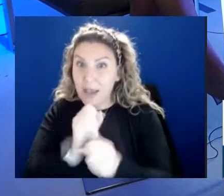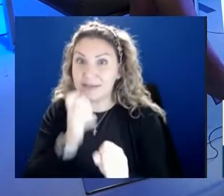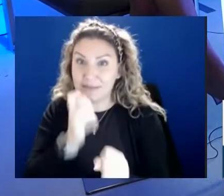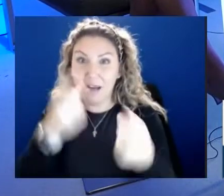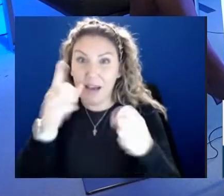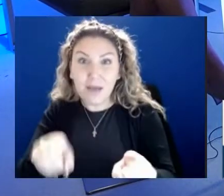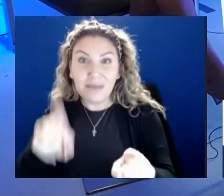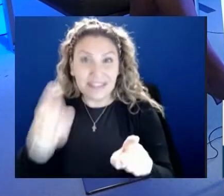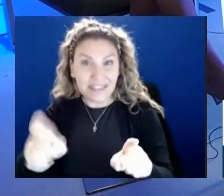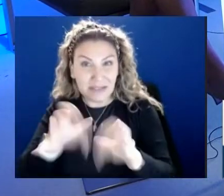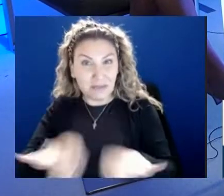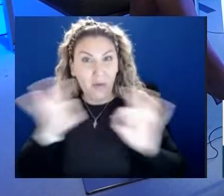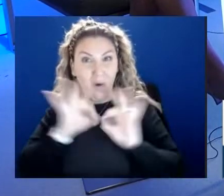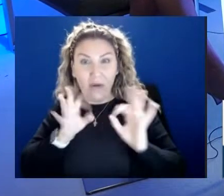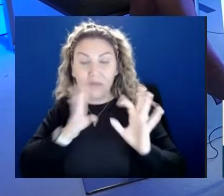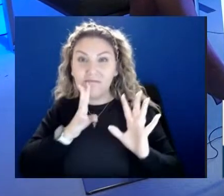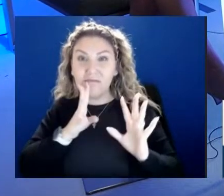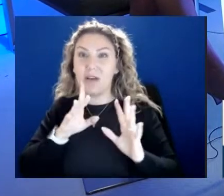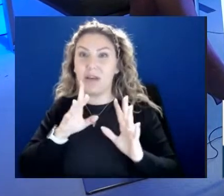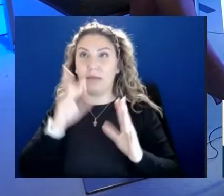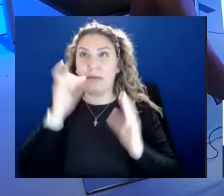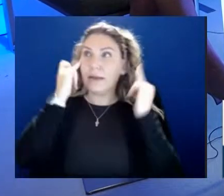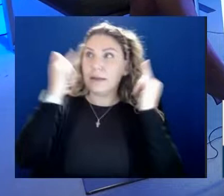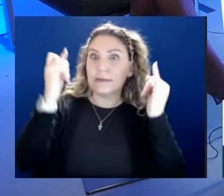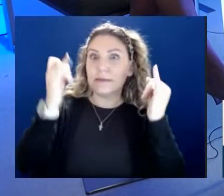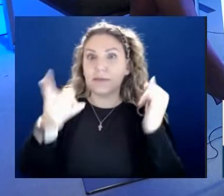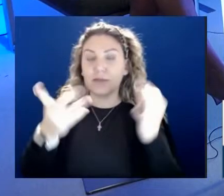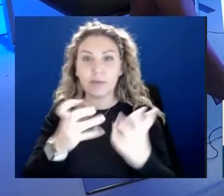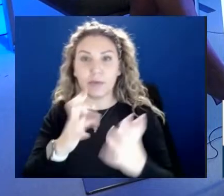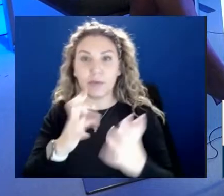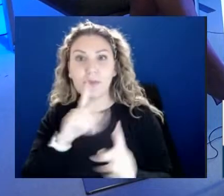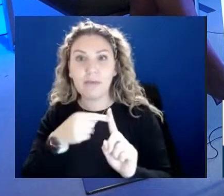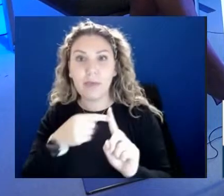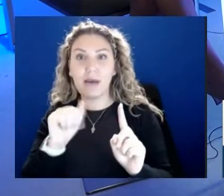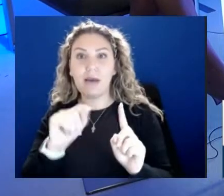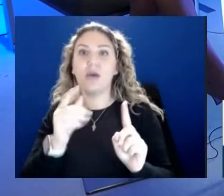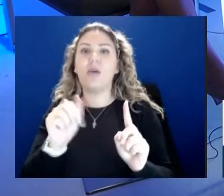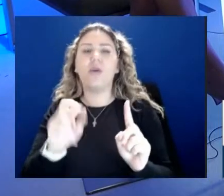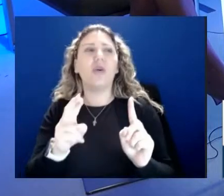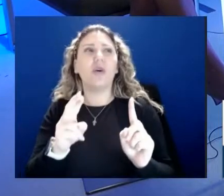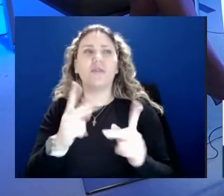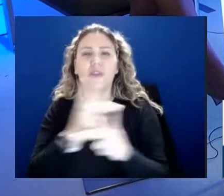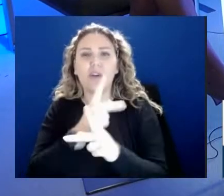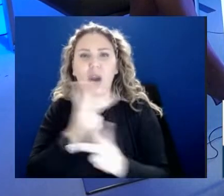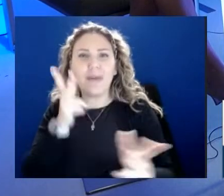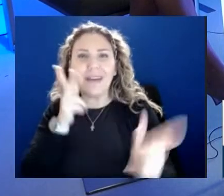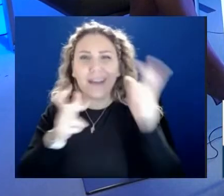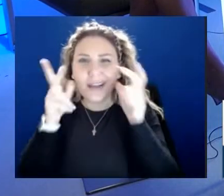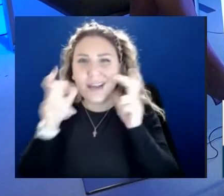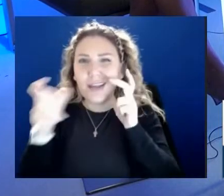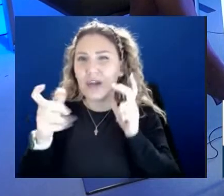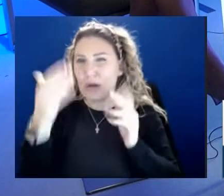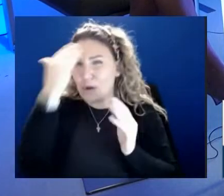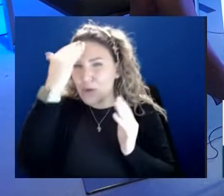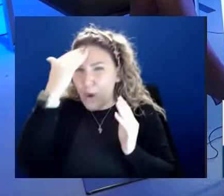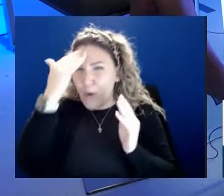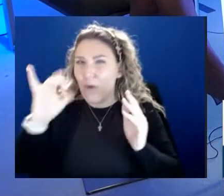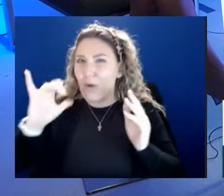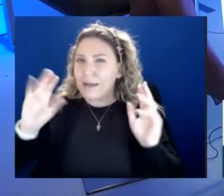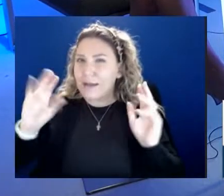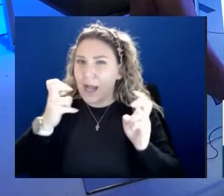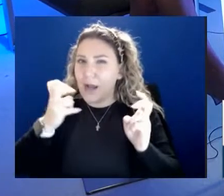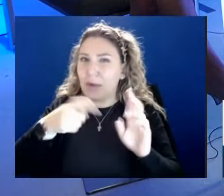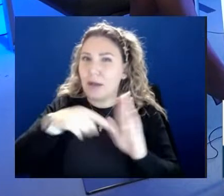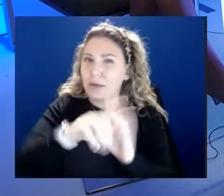that too as well, just about the idea of, you want to talk about it, or again, find out what they hear or what they know on that topic. It's a really sensitive thing to talk